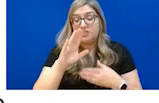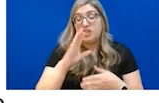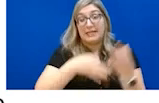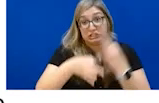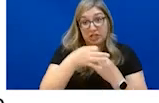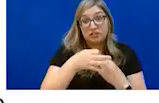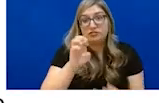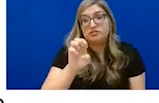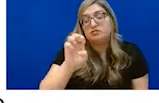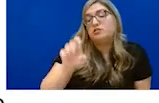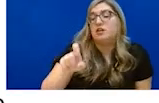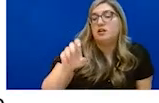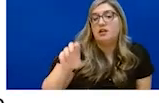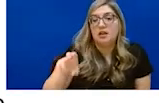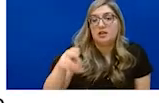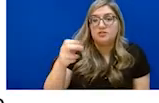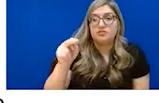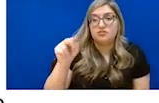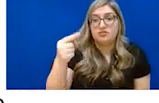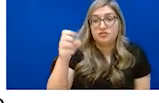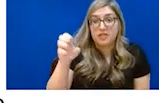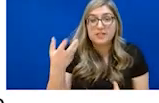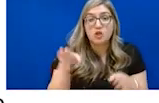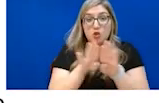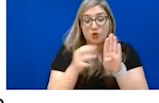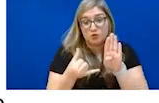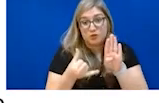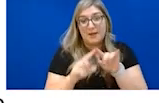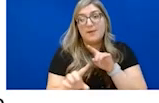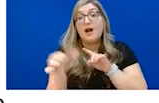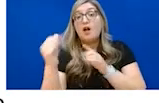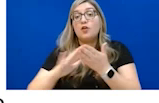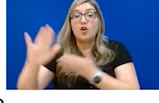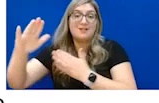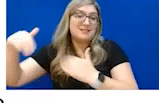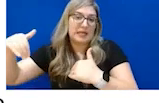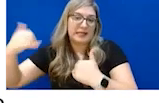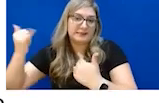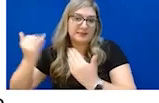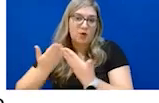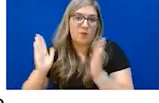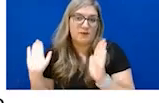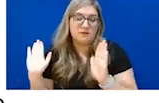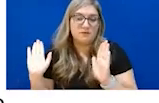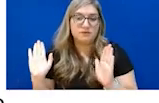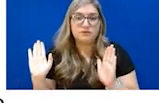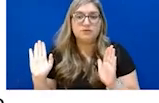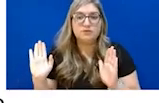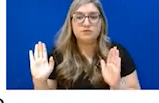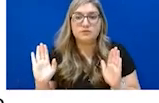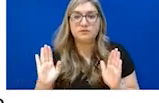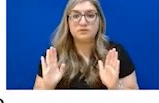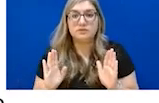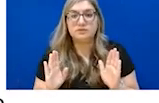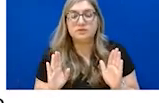if one of our students isn't able to get a class or decides to drop one, it's not for them, they don't have to be delayed. They